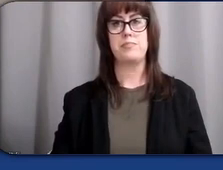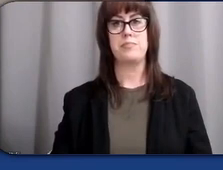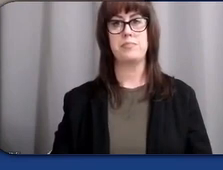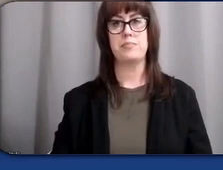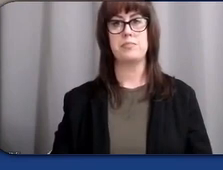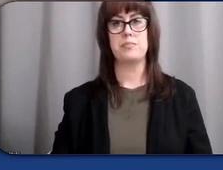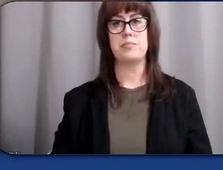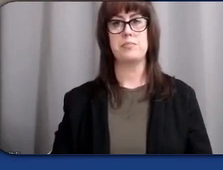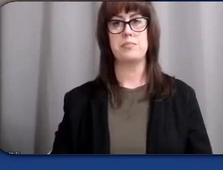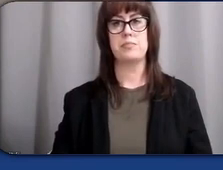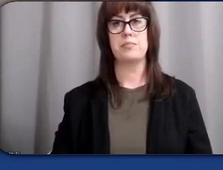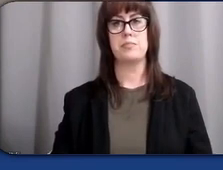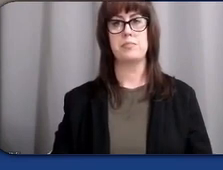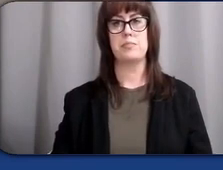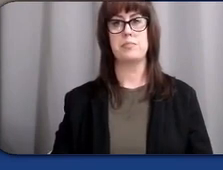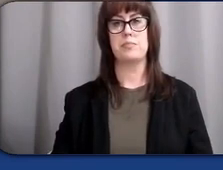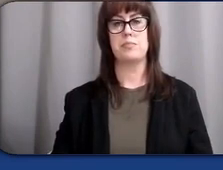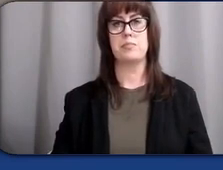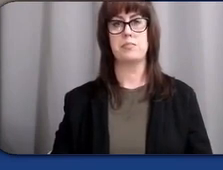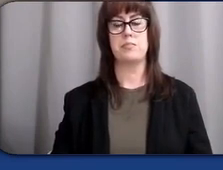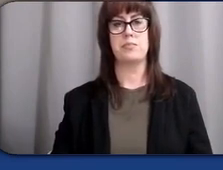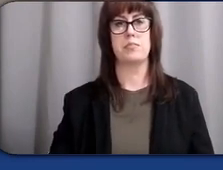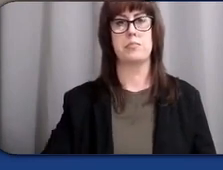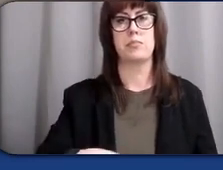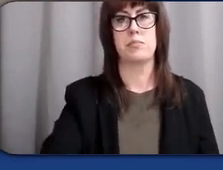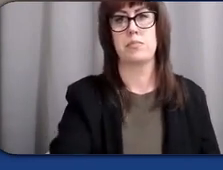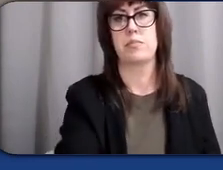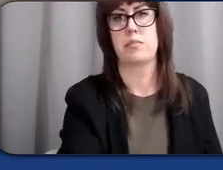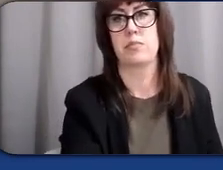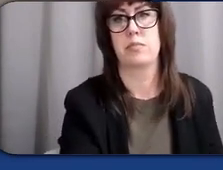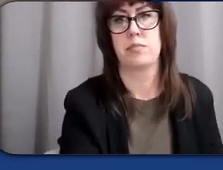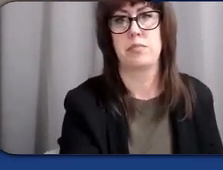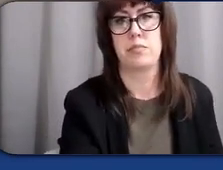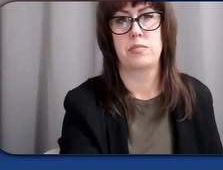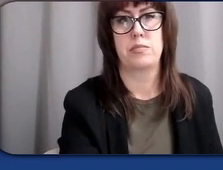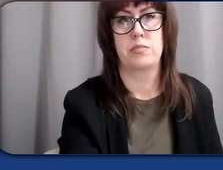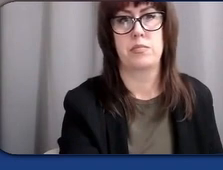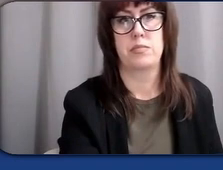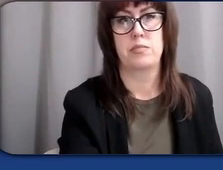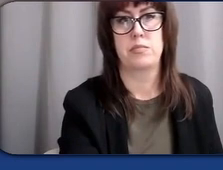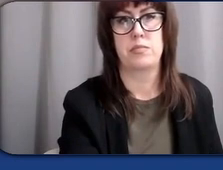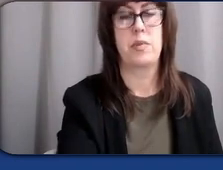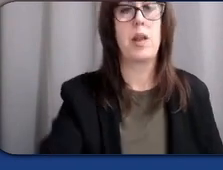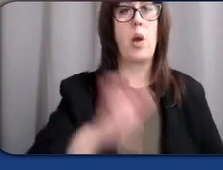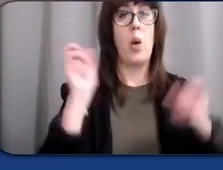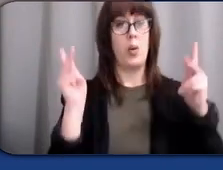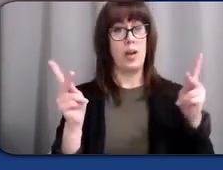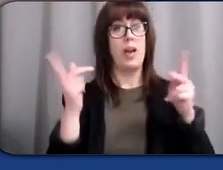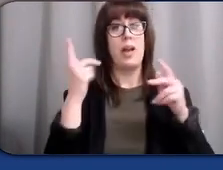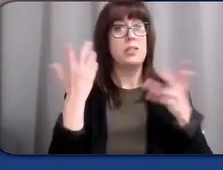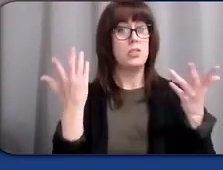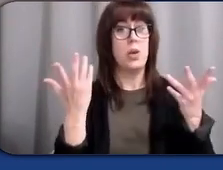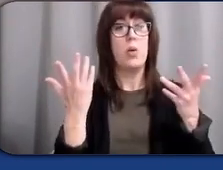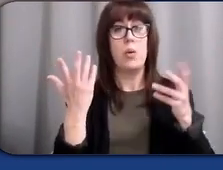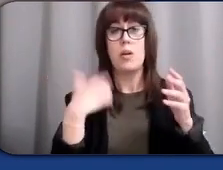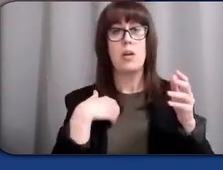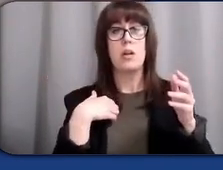initiative and all the outgrowths of it, whether it's Mercedes' artwork, IMP's